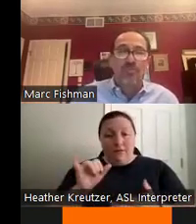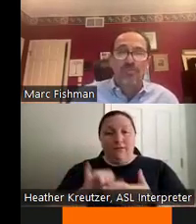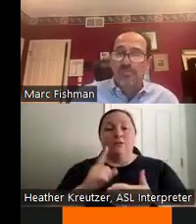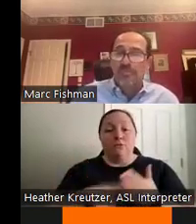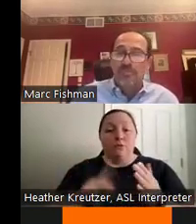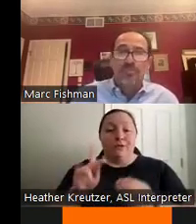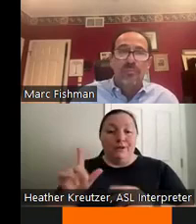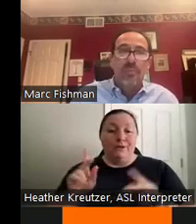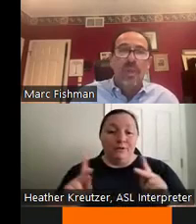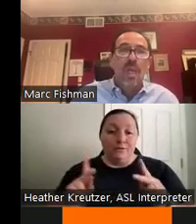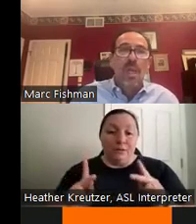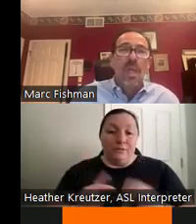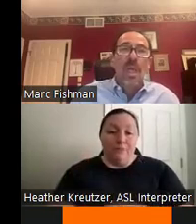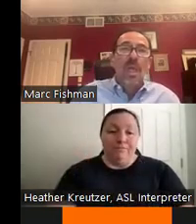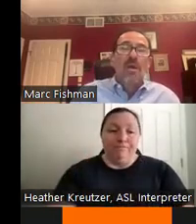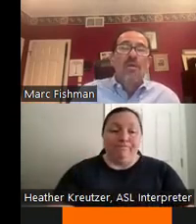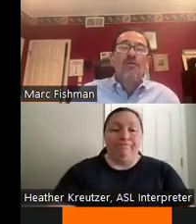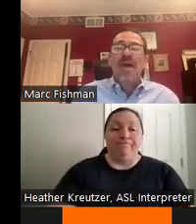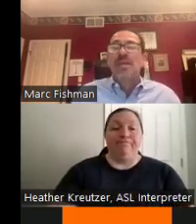too much.